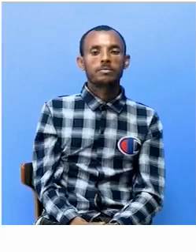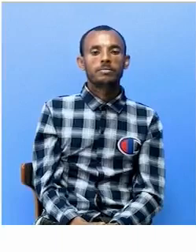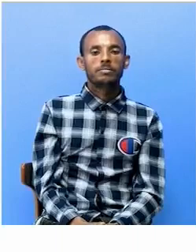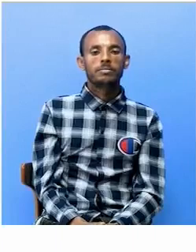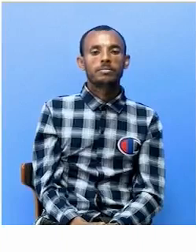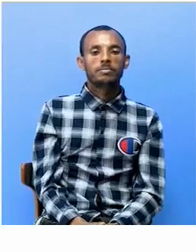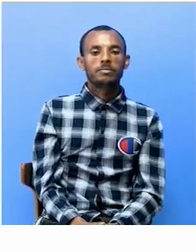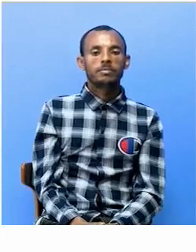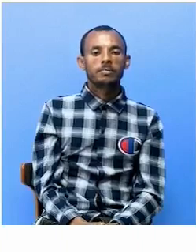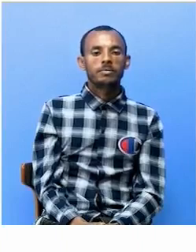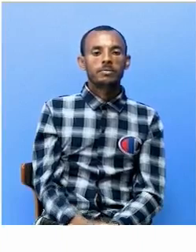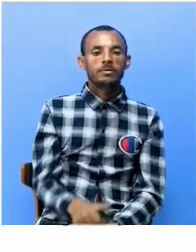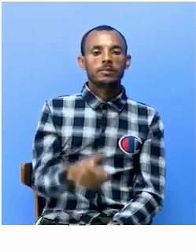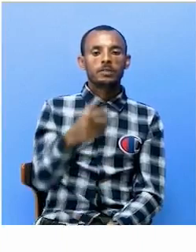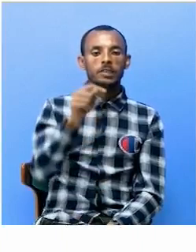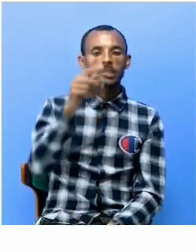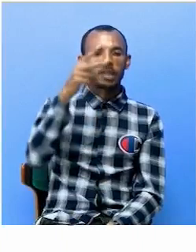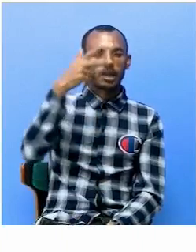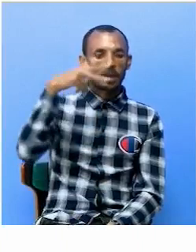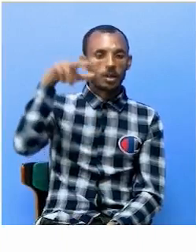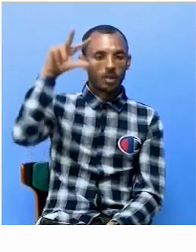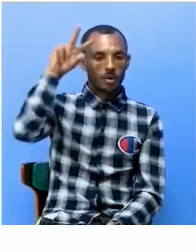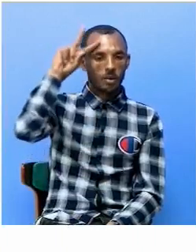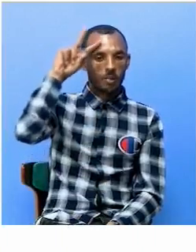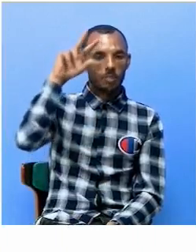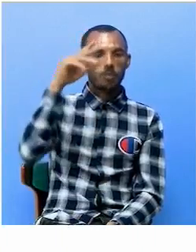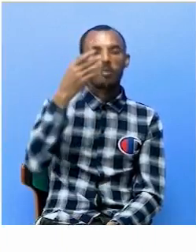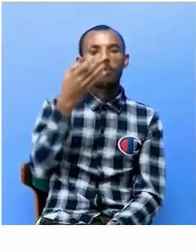the cube of